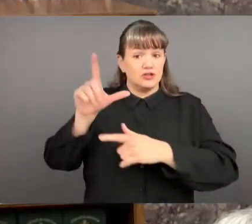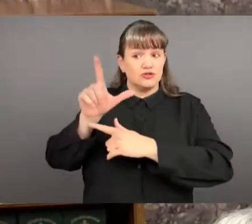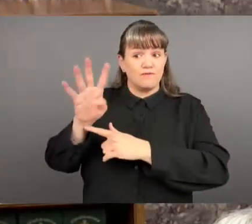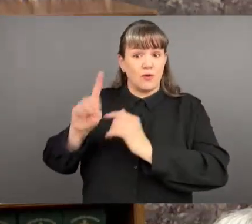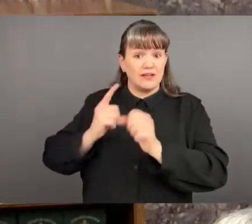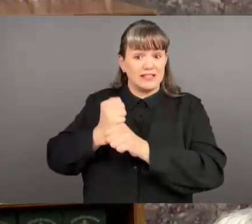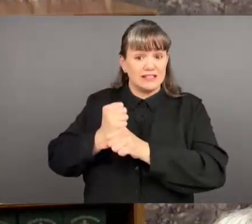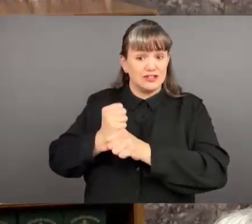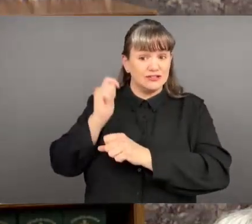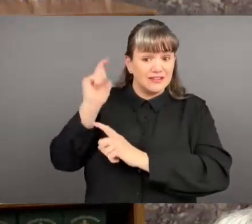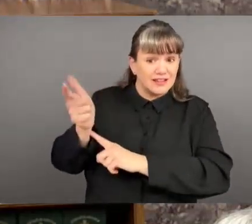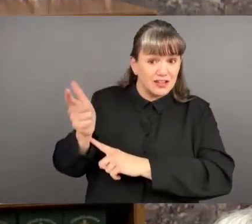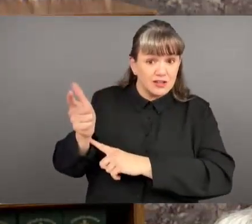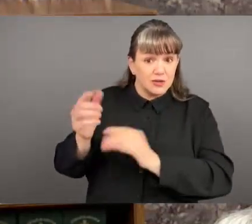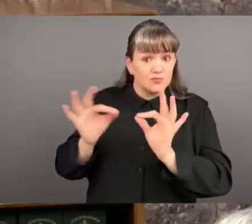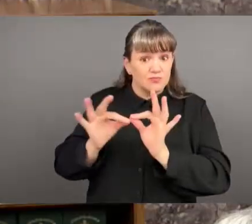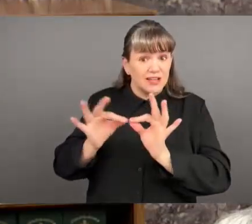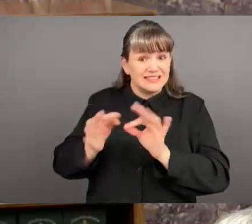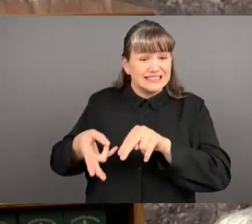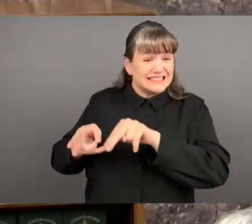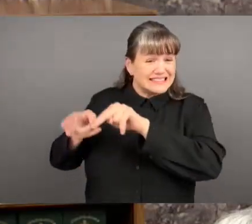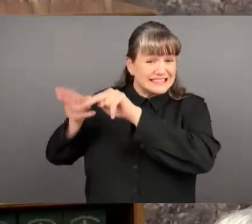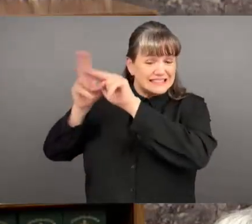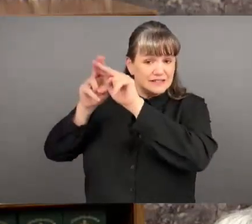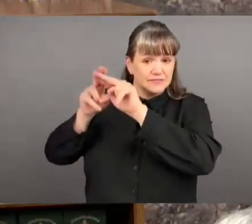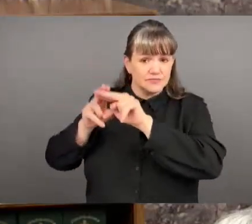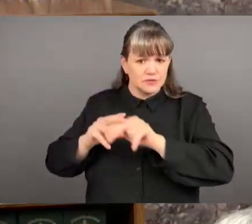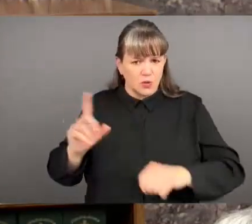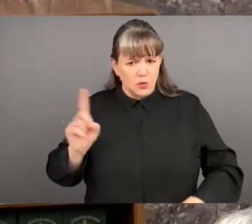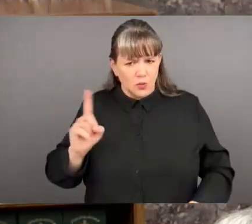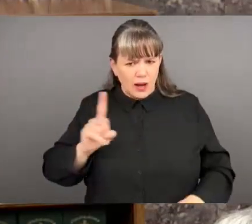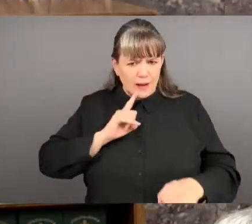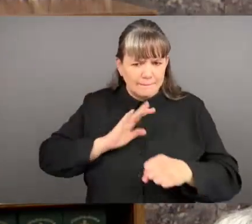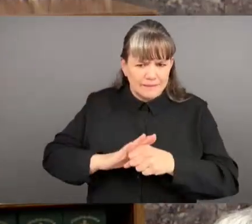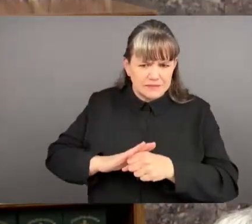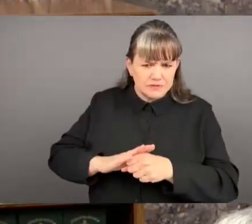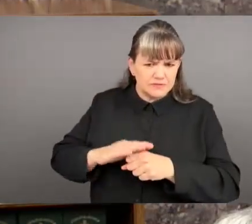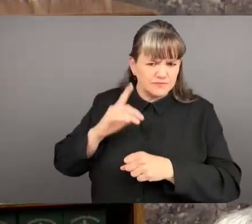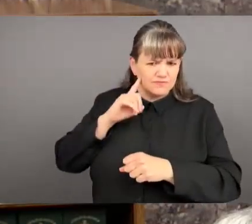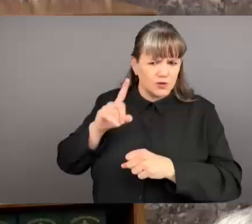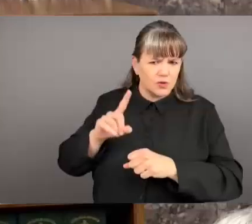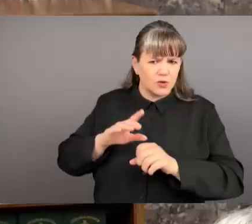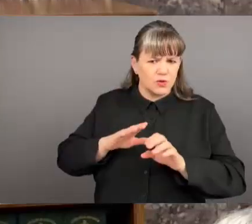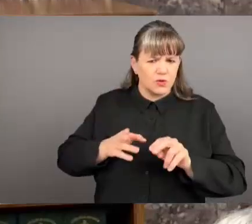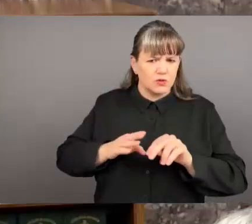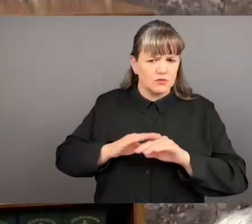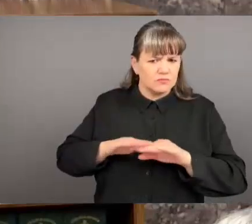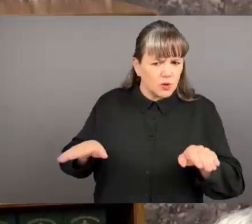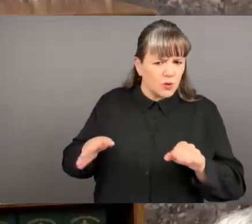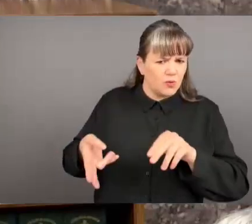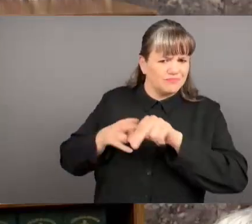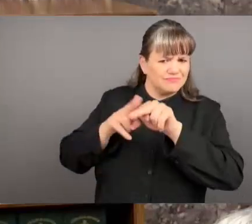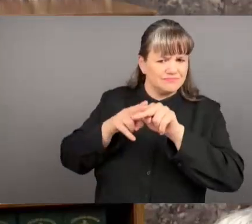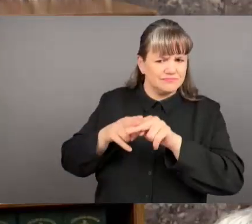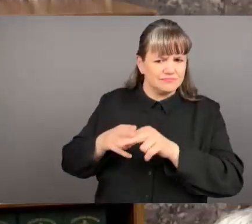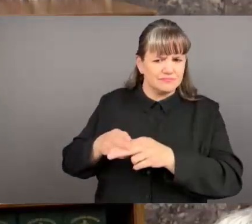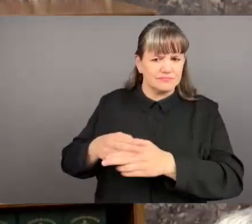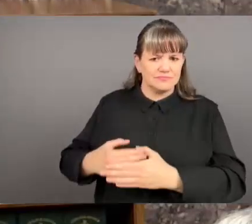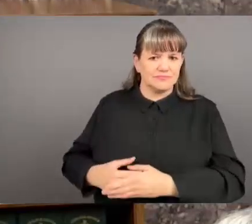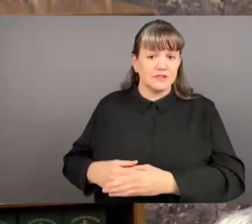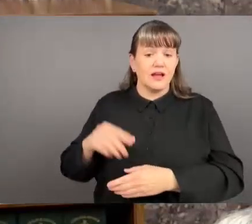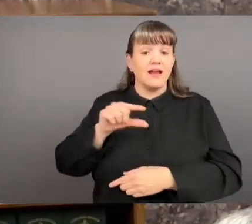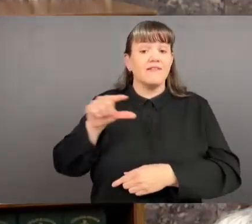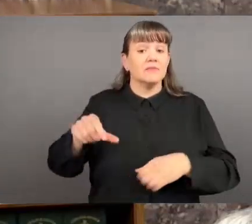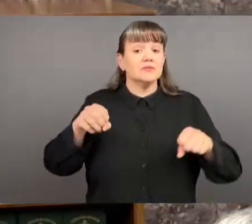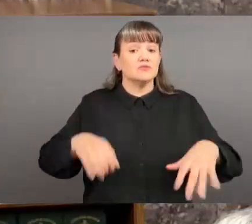commitment. The government abandoned the plan in the year 2001 because, in its own words, and I quote, "The public has said loud and